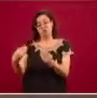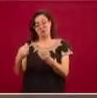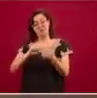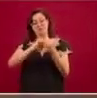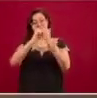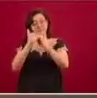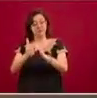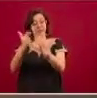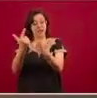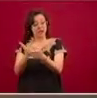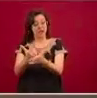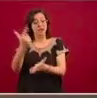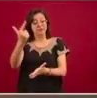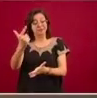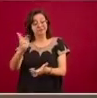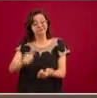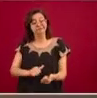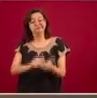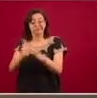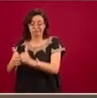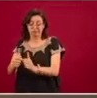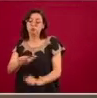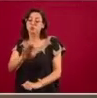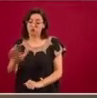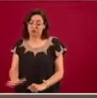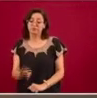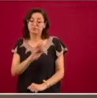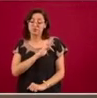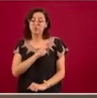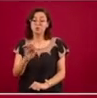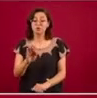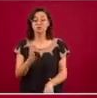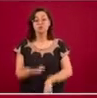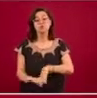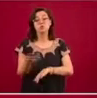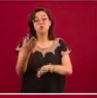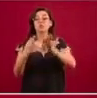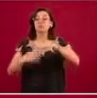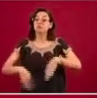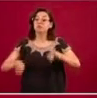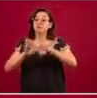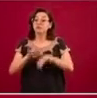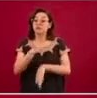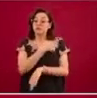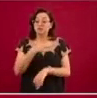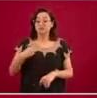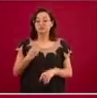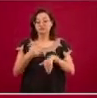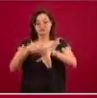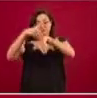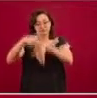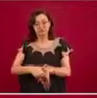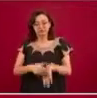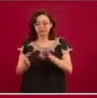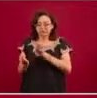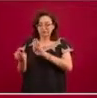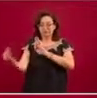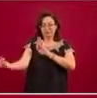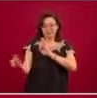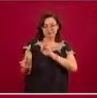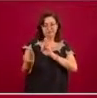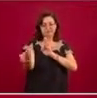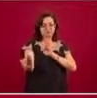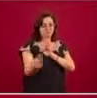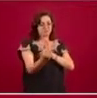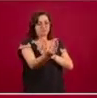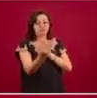transmission, a higher rate of transmission, and a higher number of infected cases, and eventually a higher number of deaths. That is